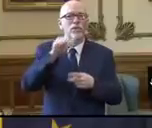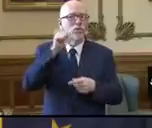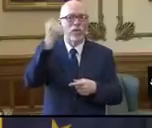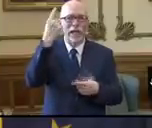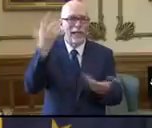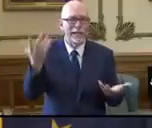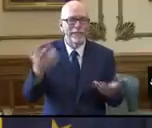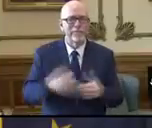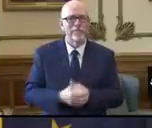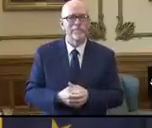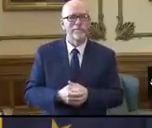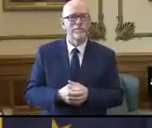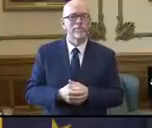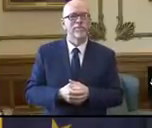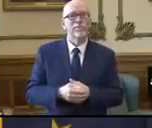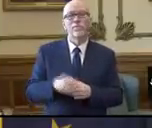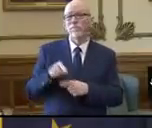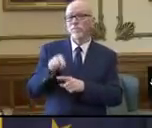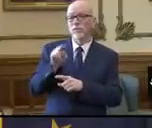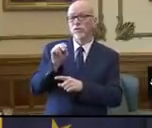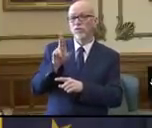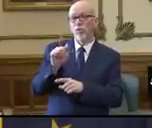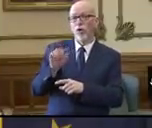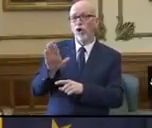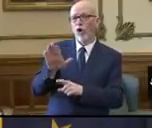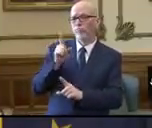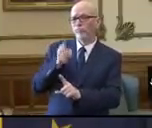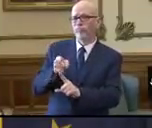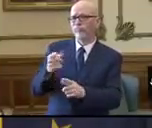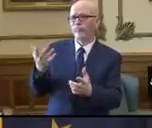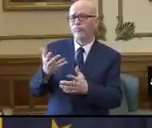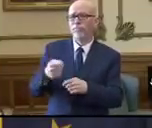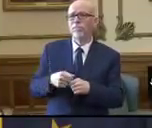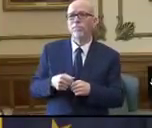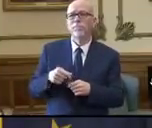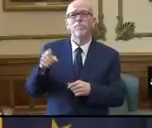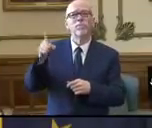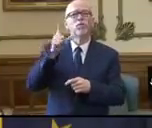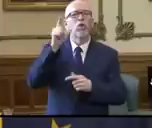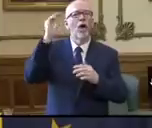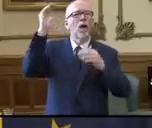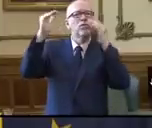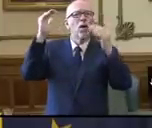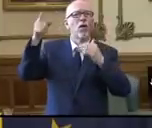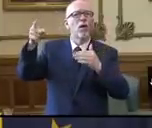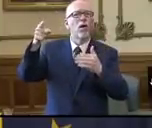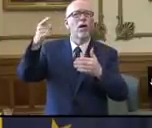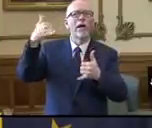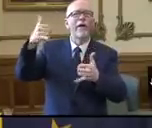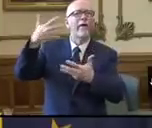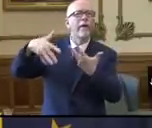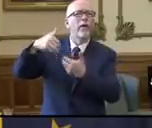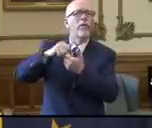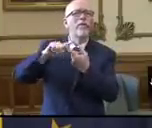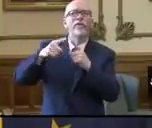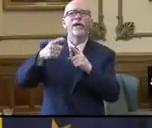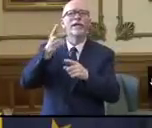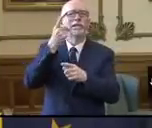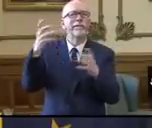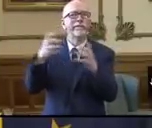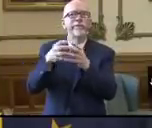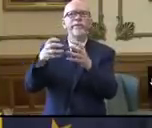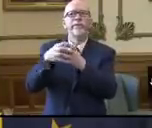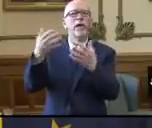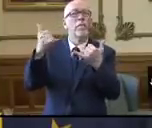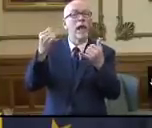it." On Nora's hit list is, grown-ups socializing with their friends and dinner parties and playgrounds where